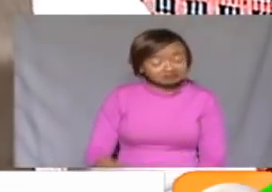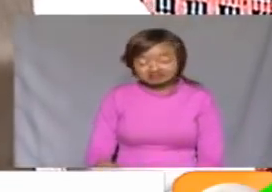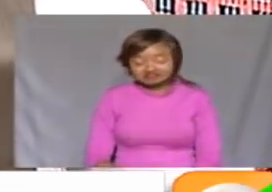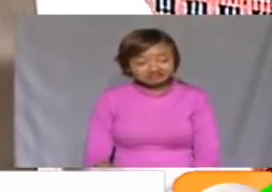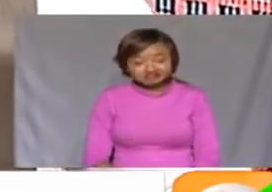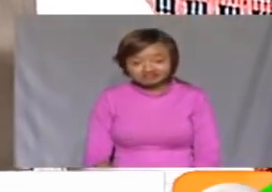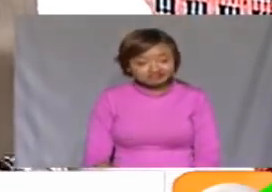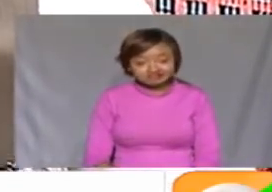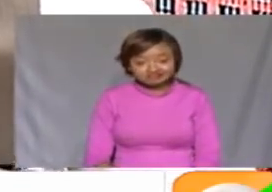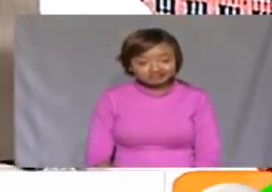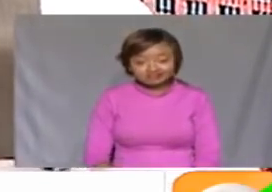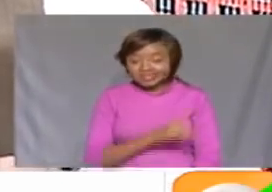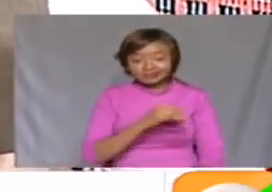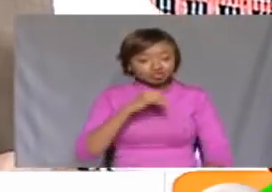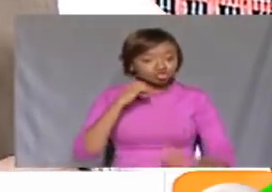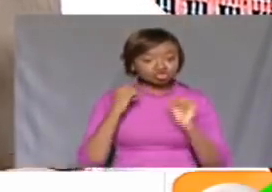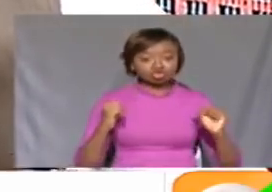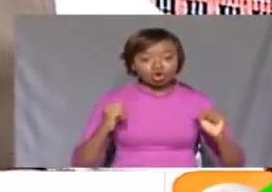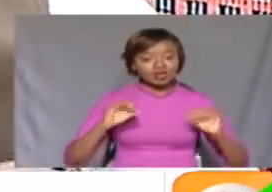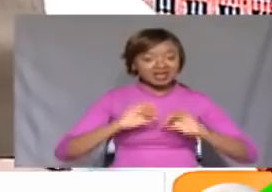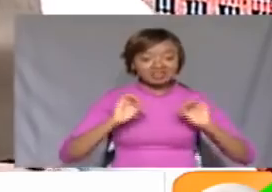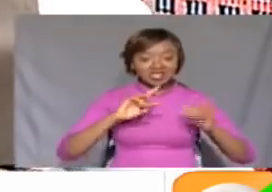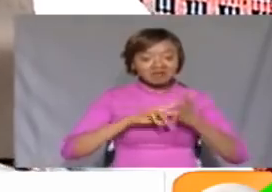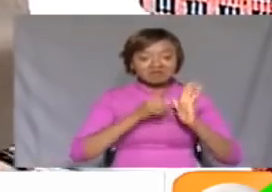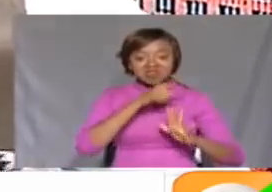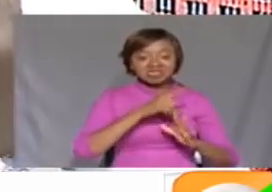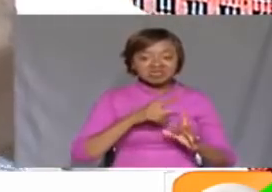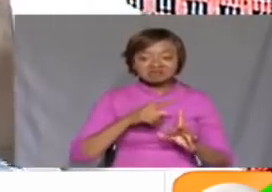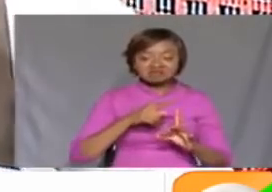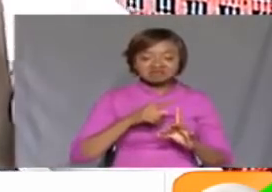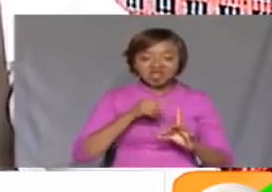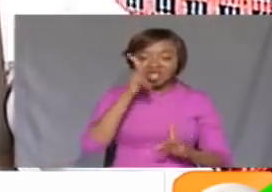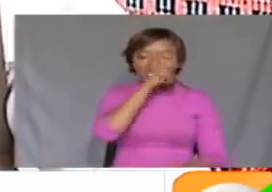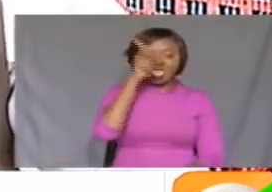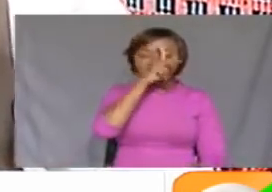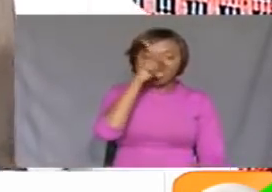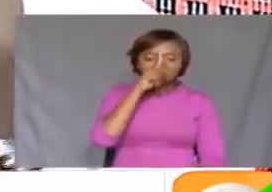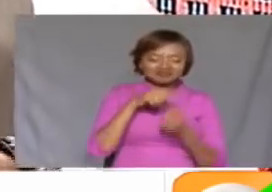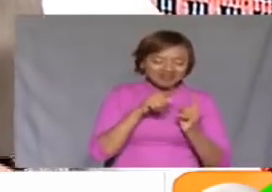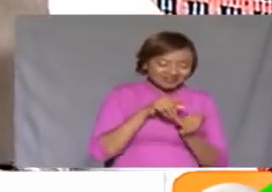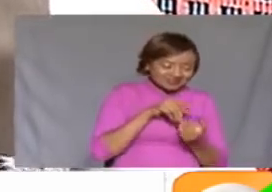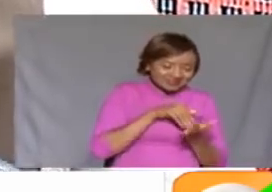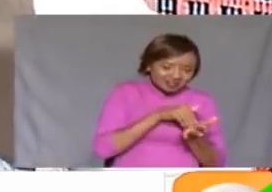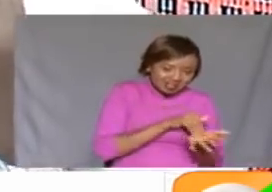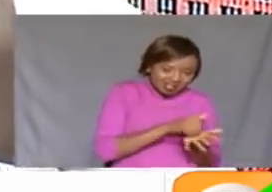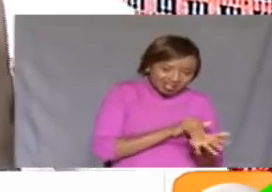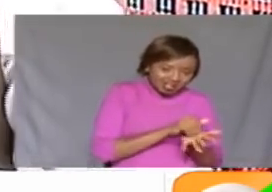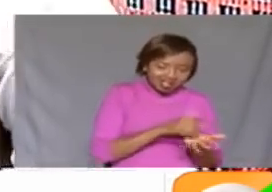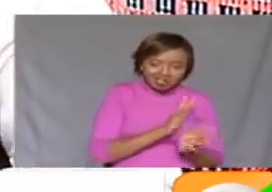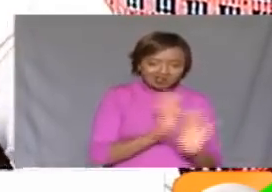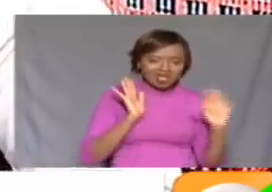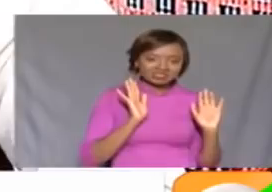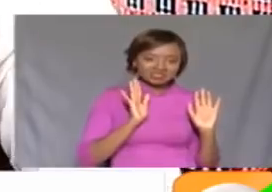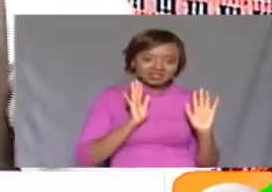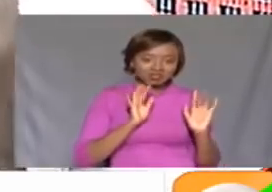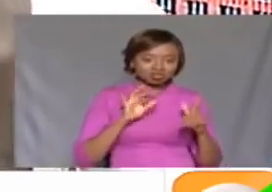any leverage. Mm-hmm. He's actually fighting this from a very weakened position. And it's very, very easy for the forces